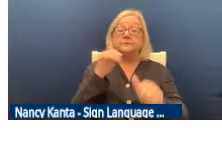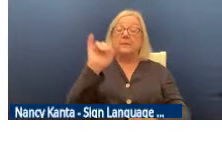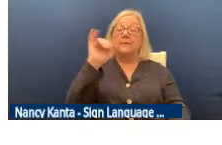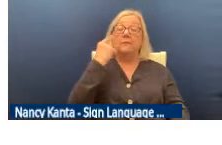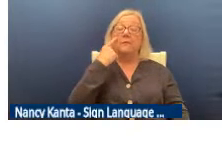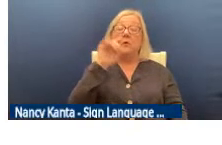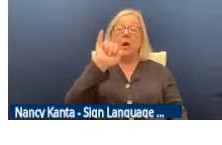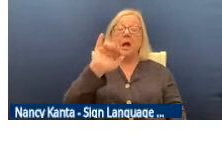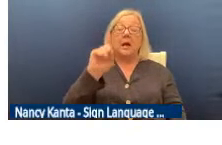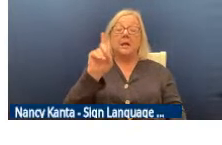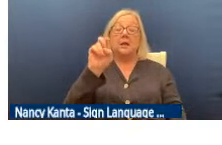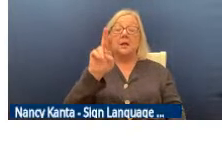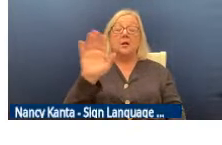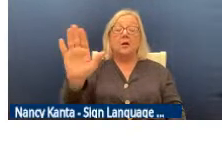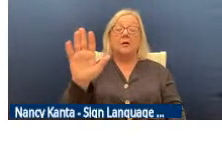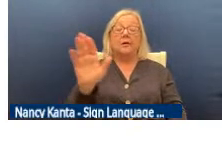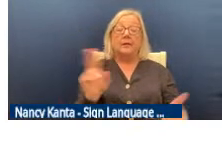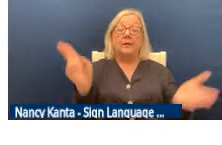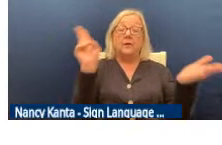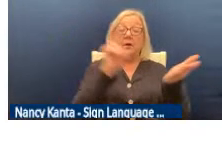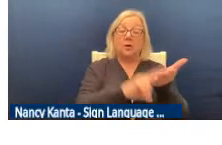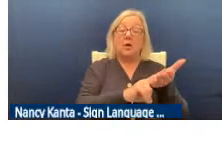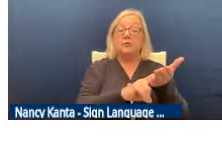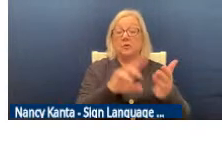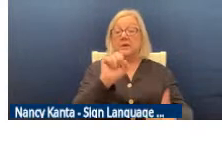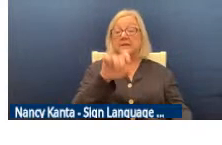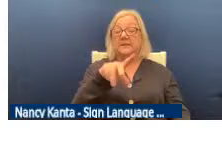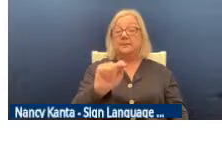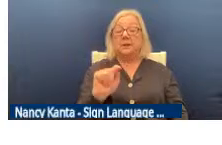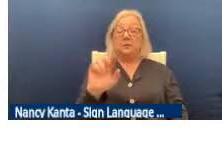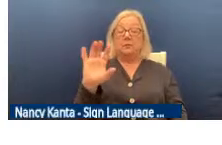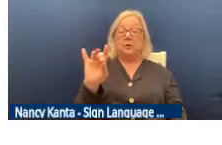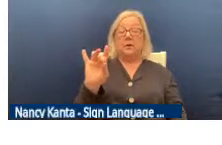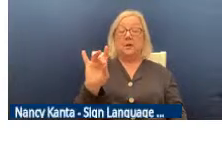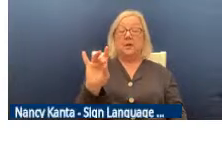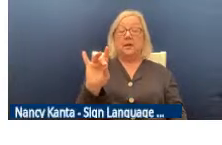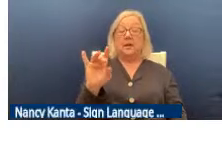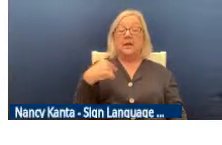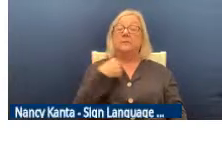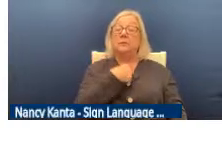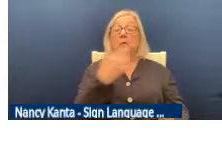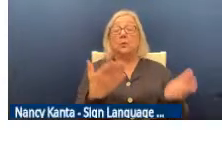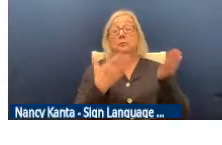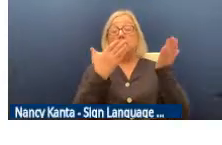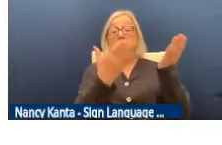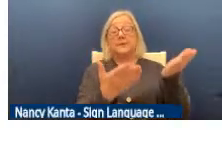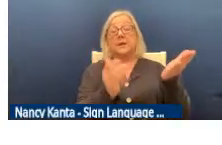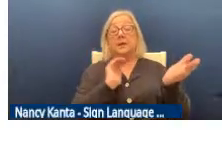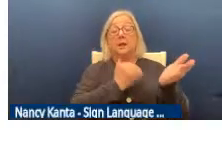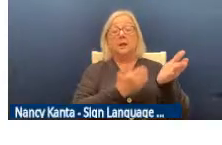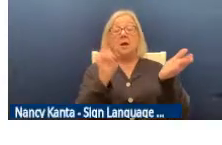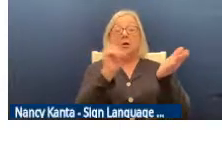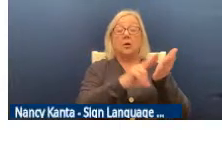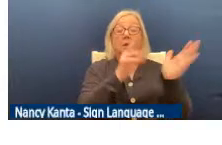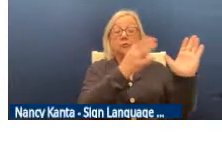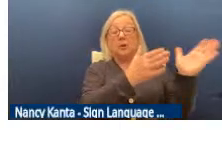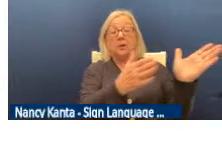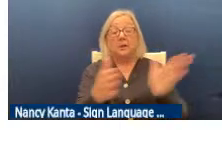presented our contracting plan, which includes design and